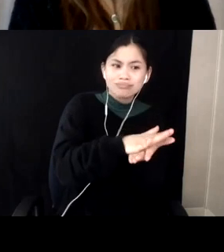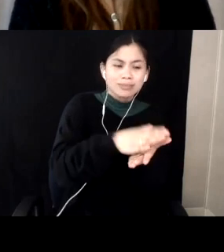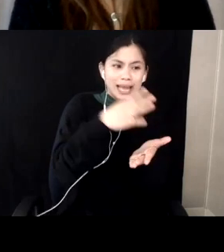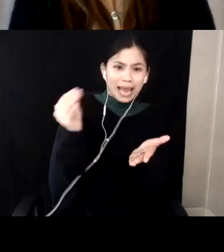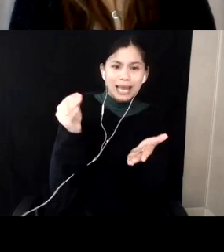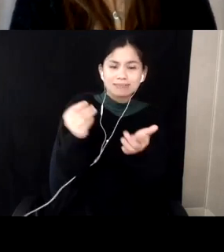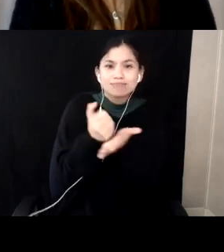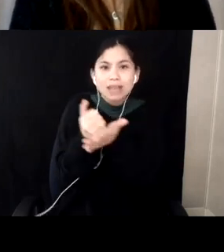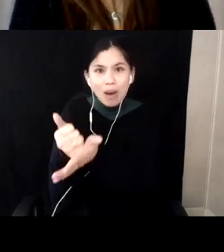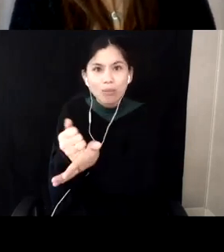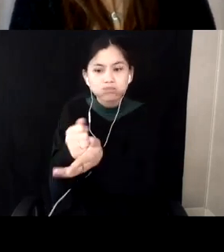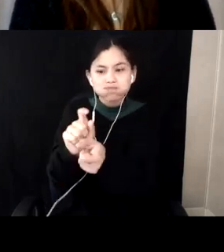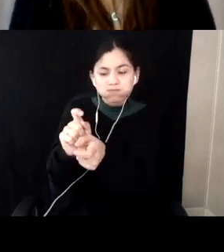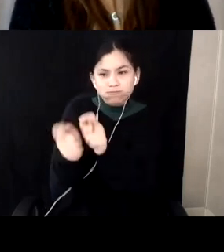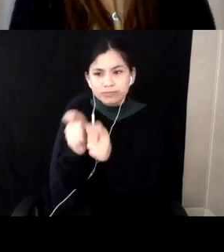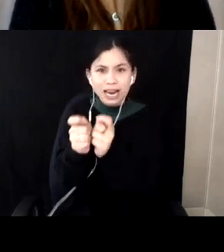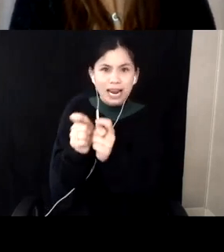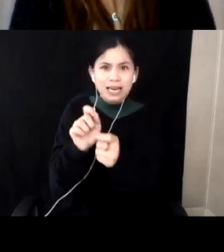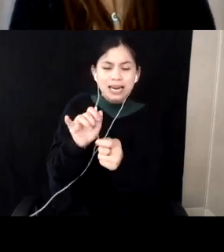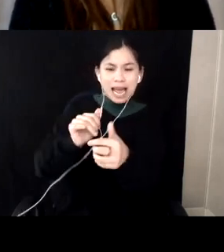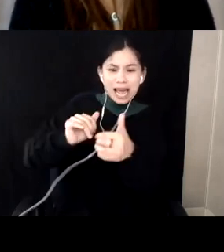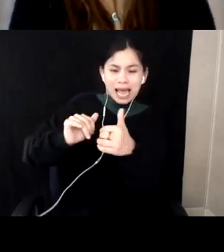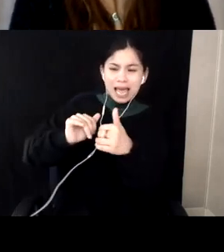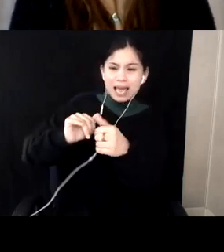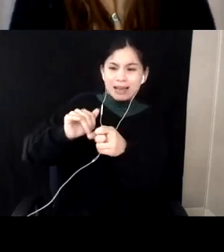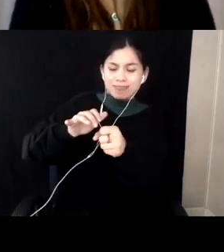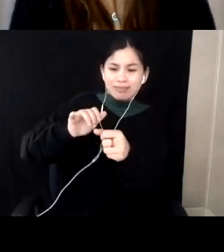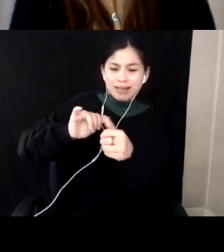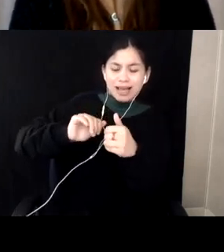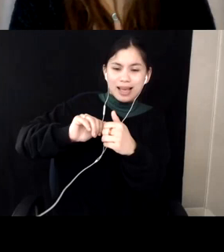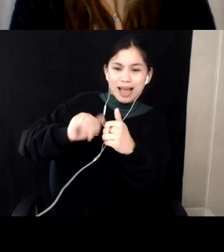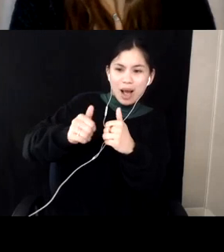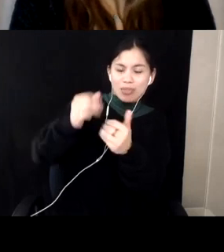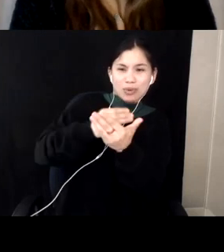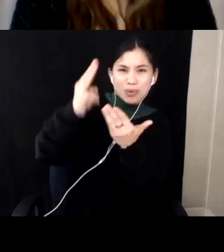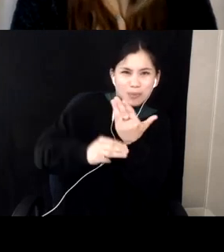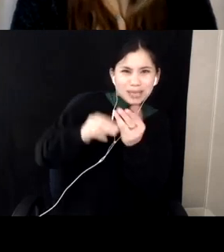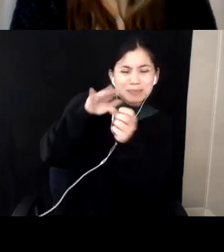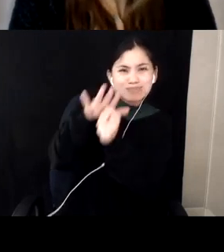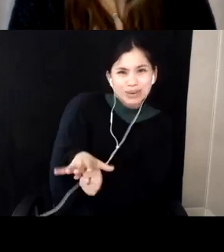help change this design of an oppressive curriculum.